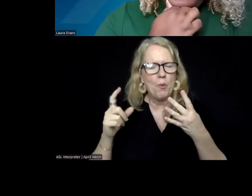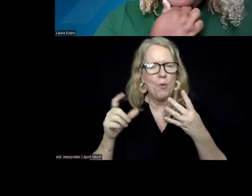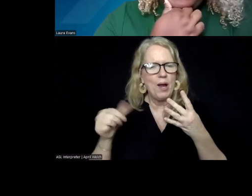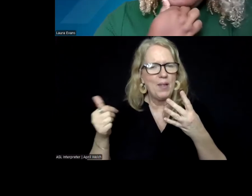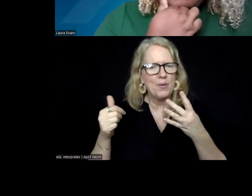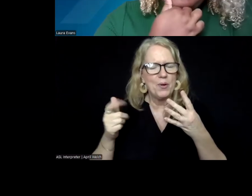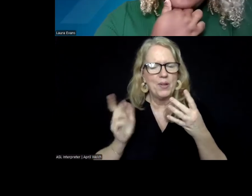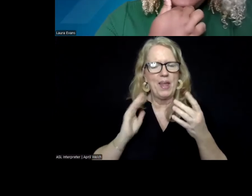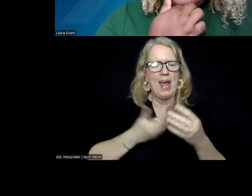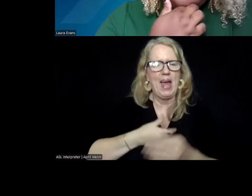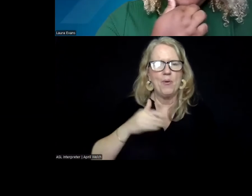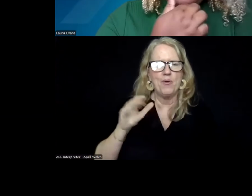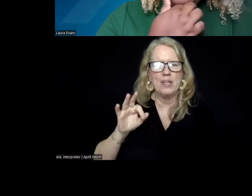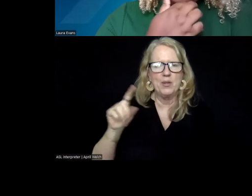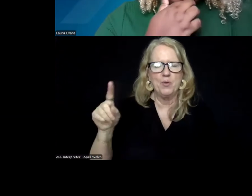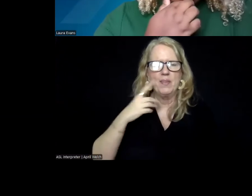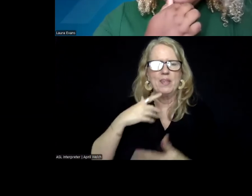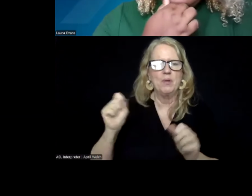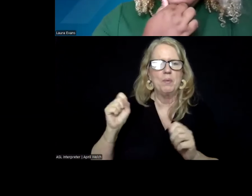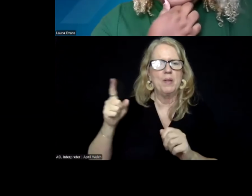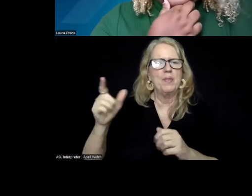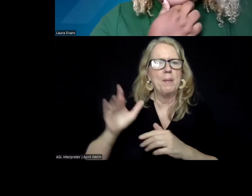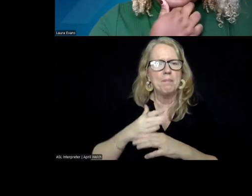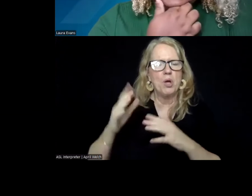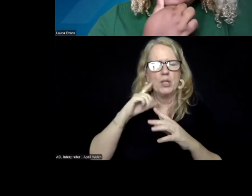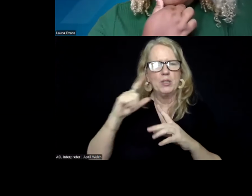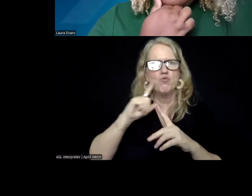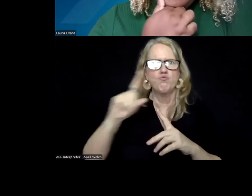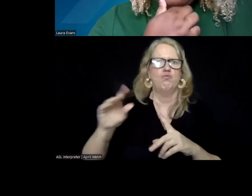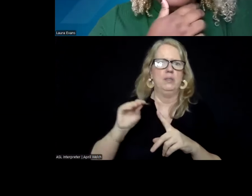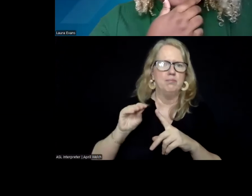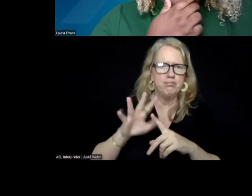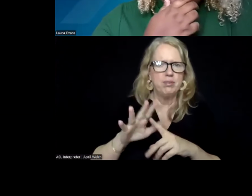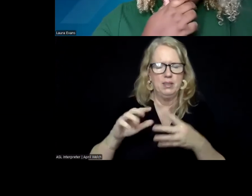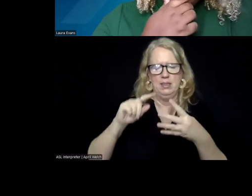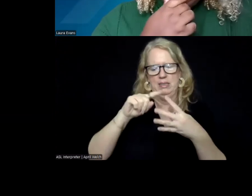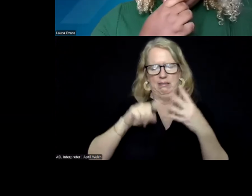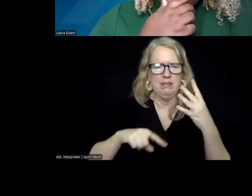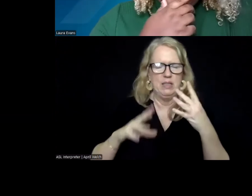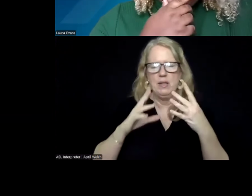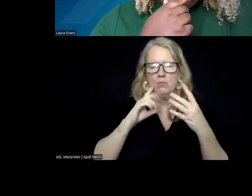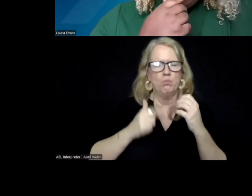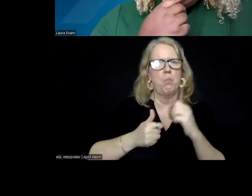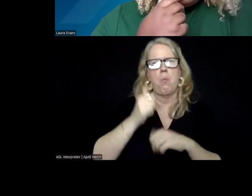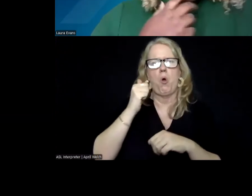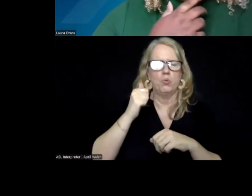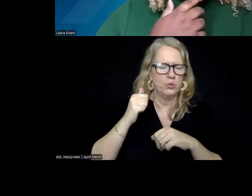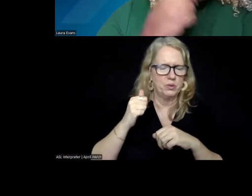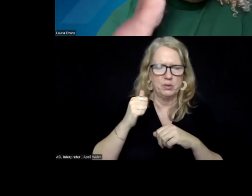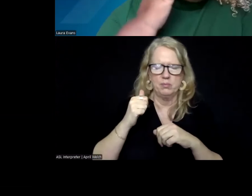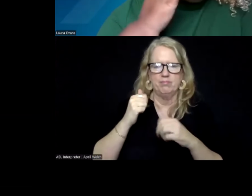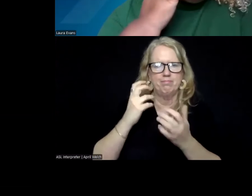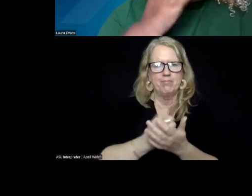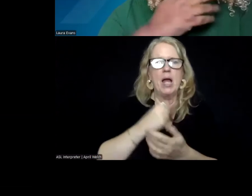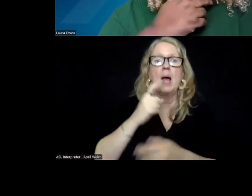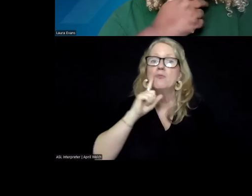our 911 public safety answering point partners are really highlighting as a primary advantage. So I'm sure